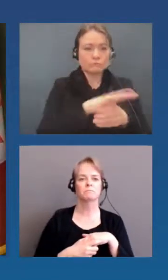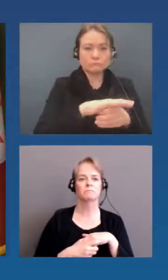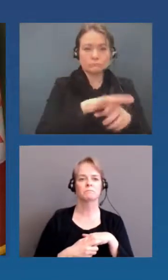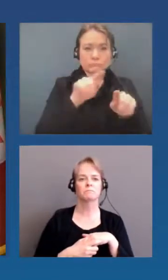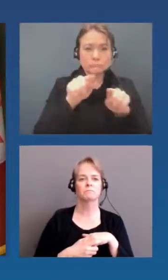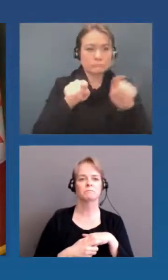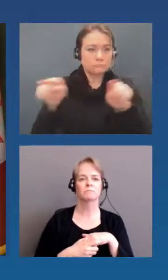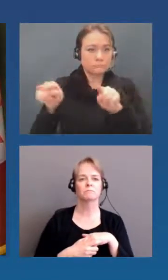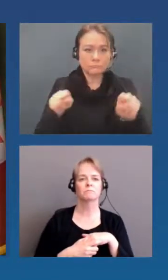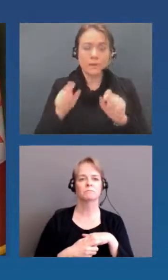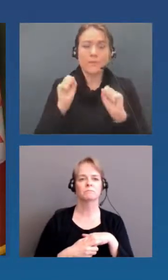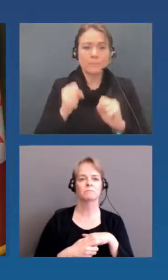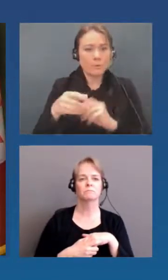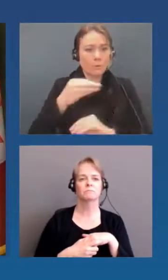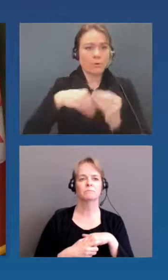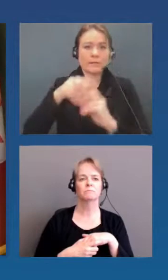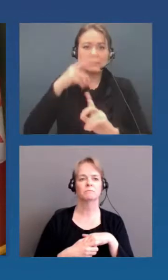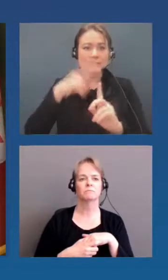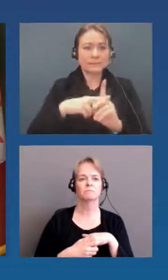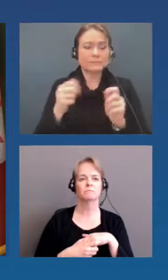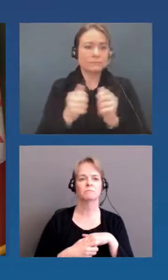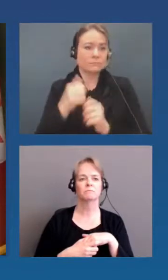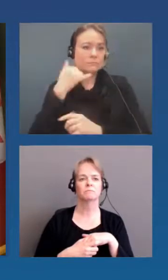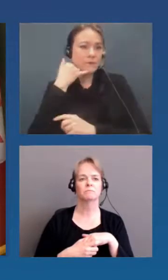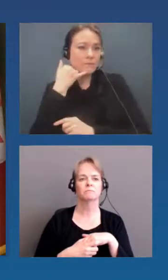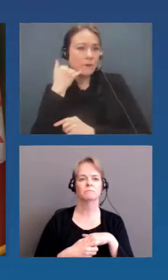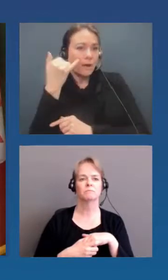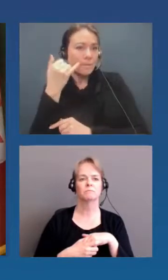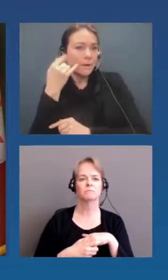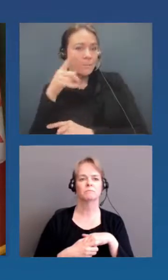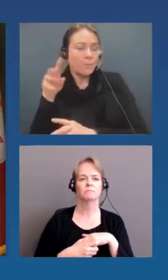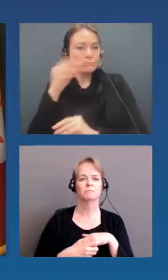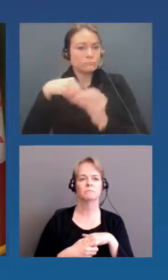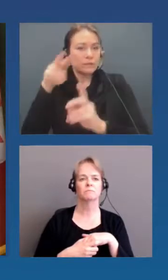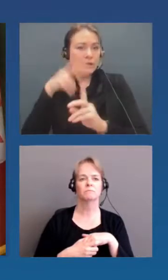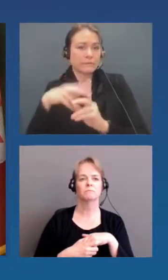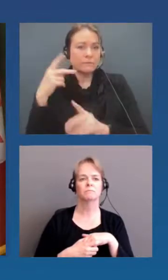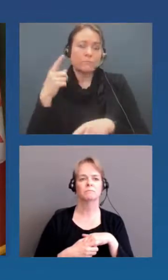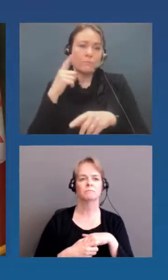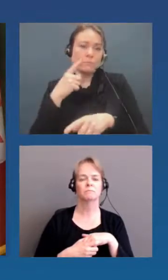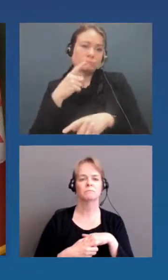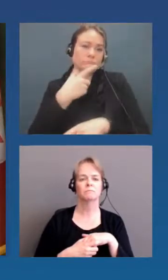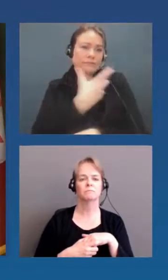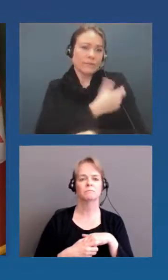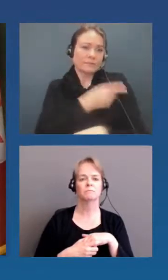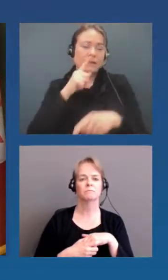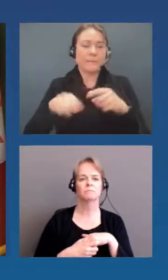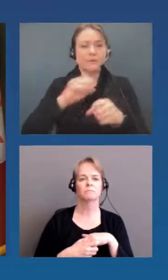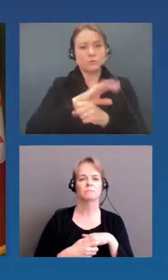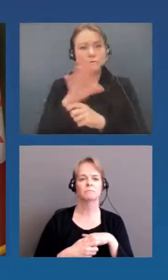ville pourront prendre rendez-vous par téléphone pour recevoir le vaccin contre la COVID-19.